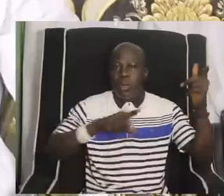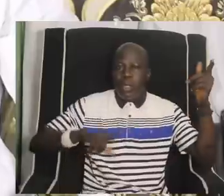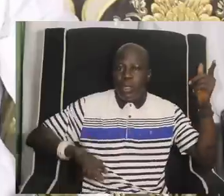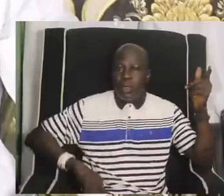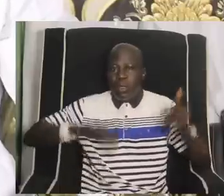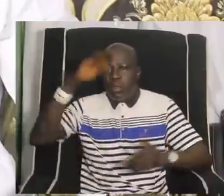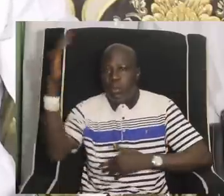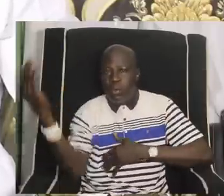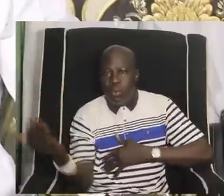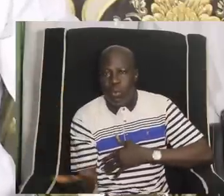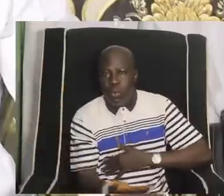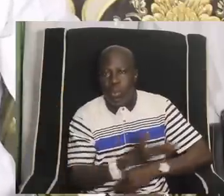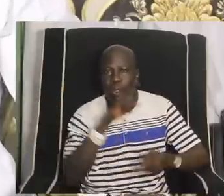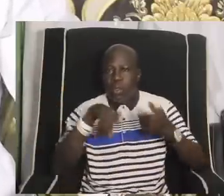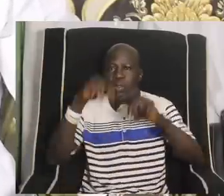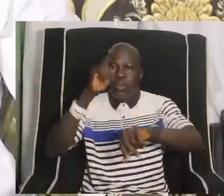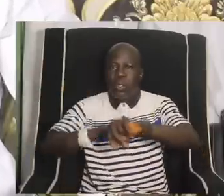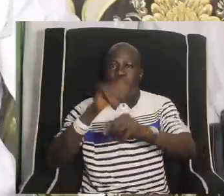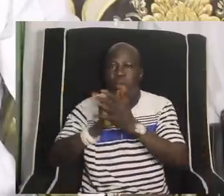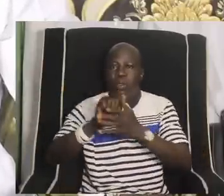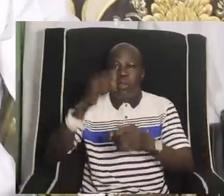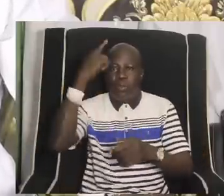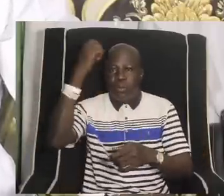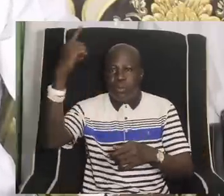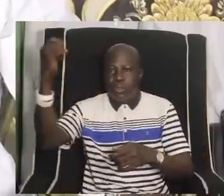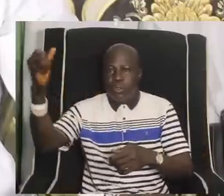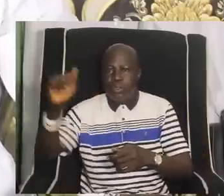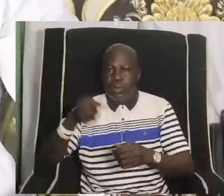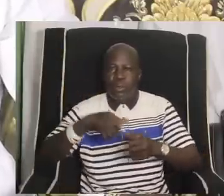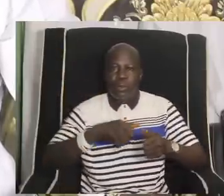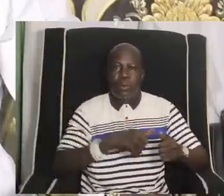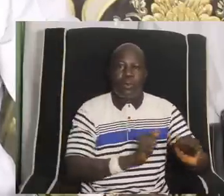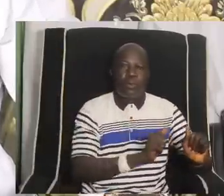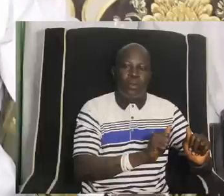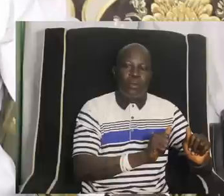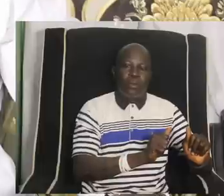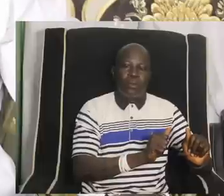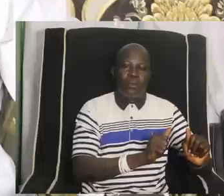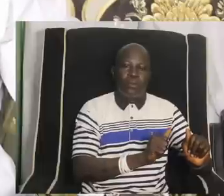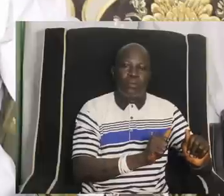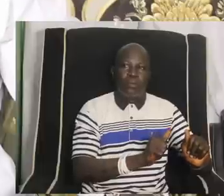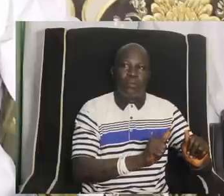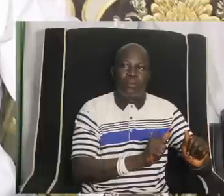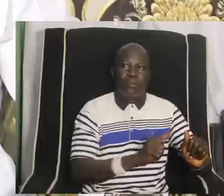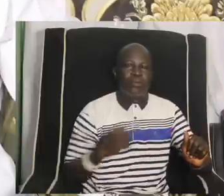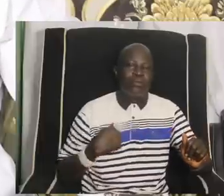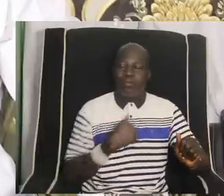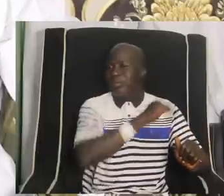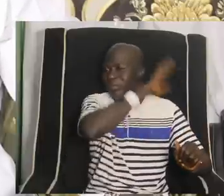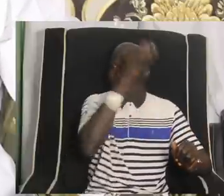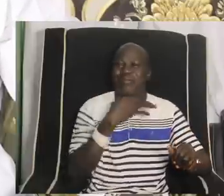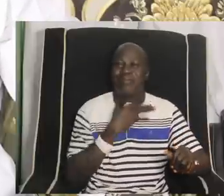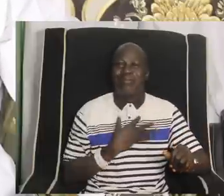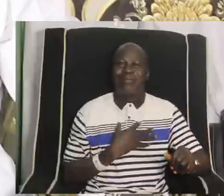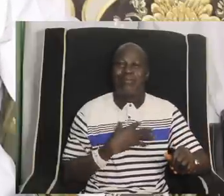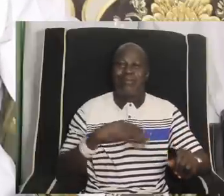Amen. Welcome to segments of dreams. Apostle. Yes. Ebi oni power sir. Arakunrin lori